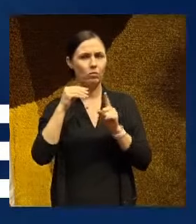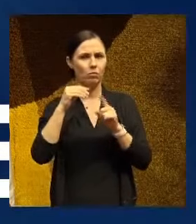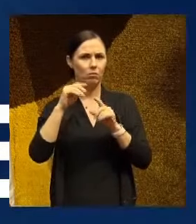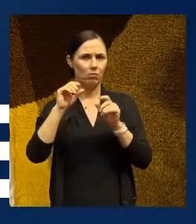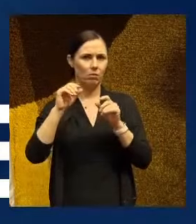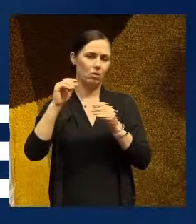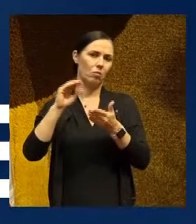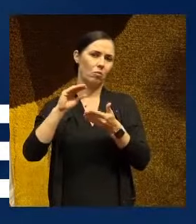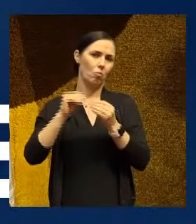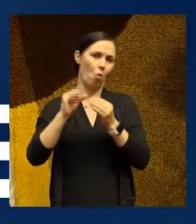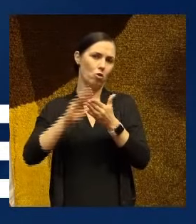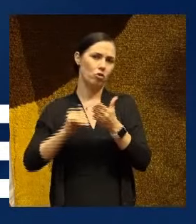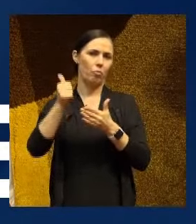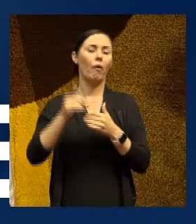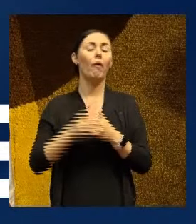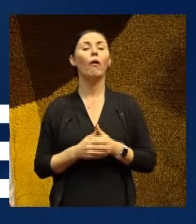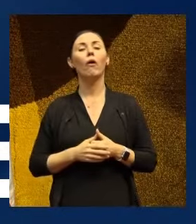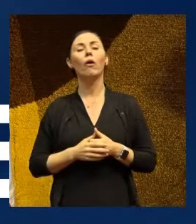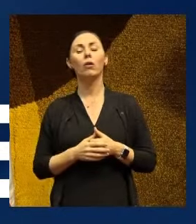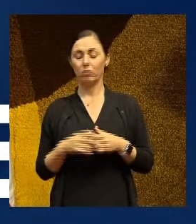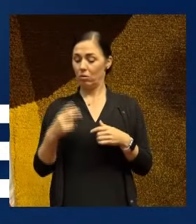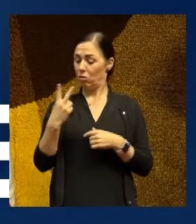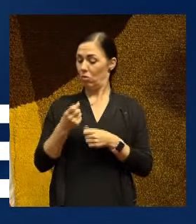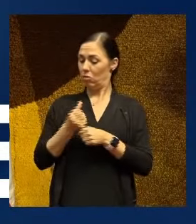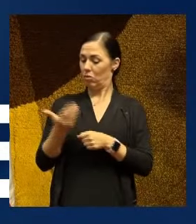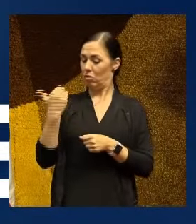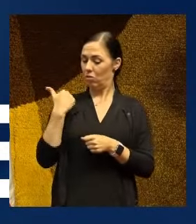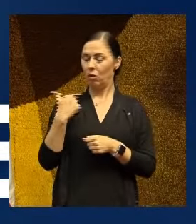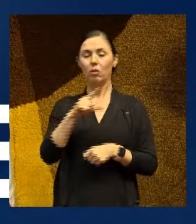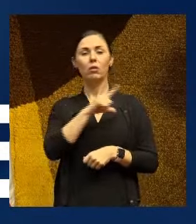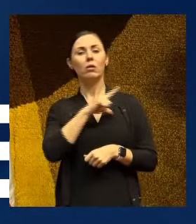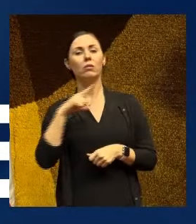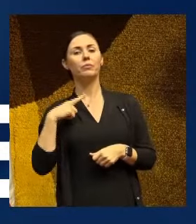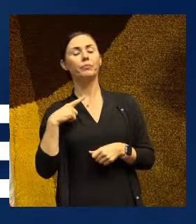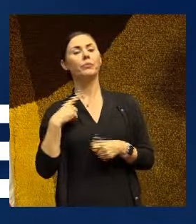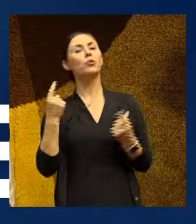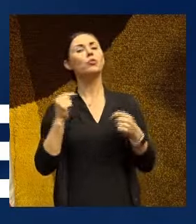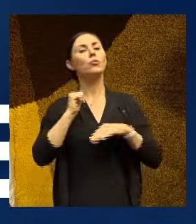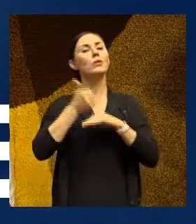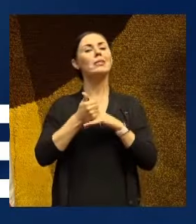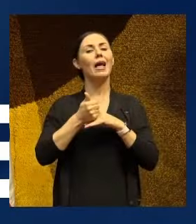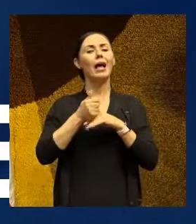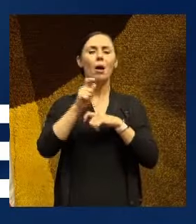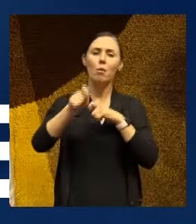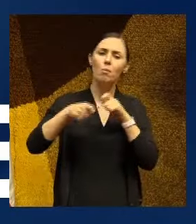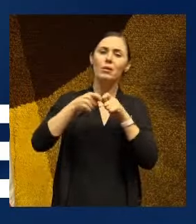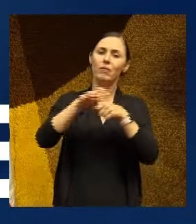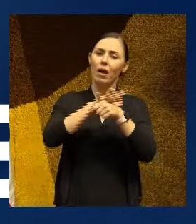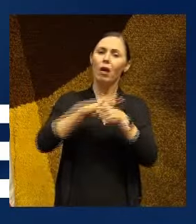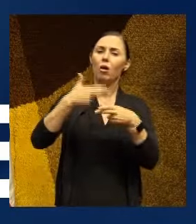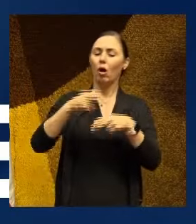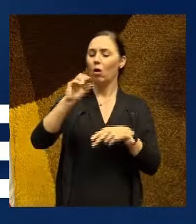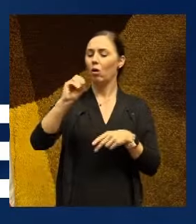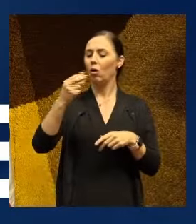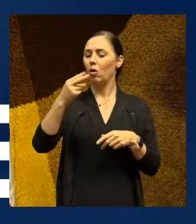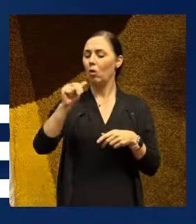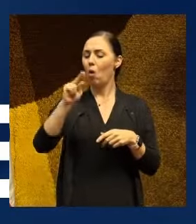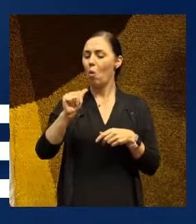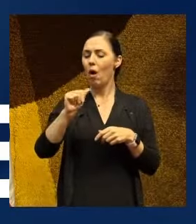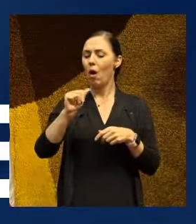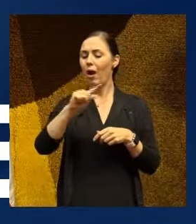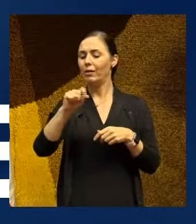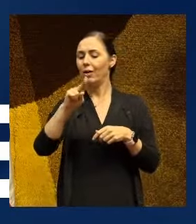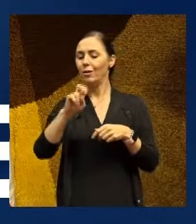2 years ago, the legislature created Ohana zones. Working with the county, we've